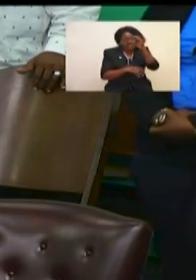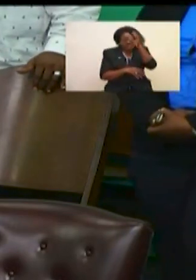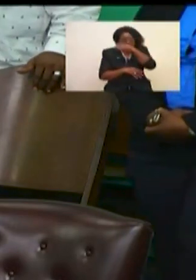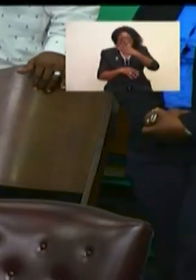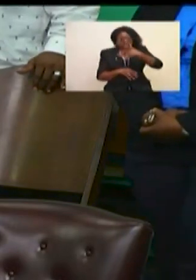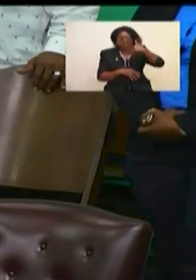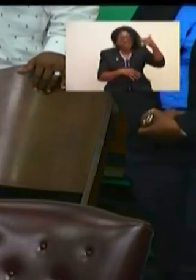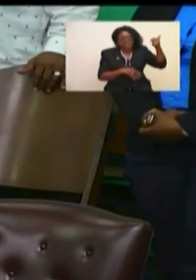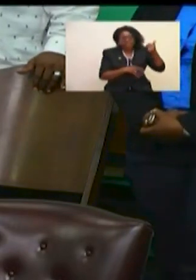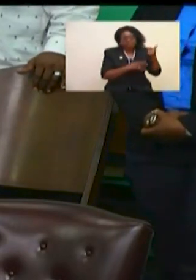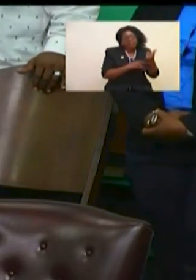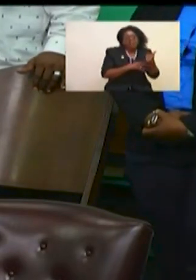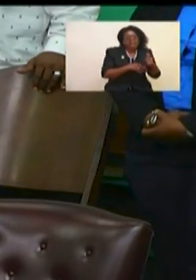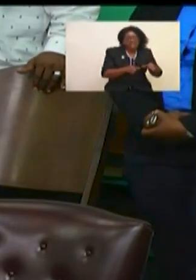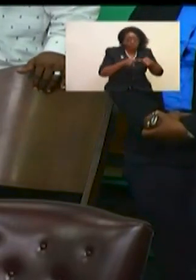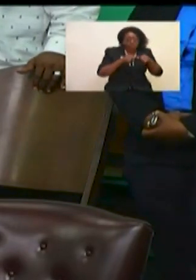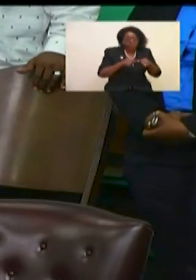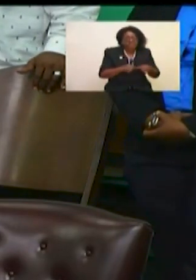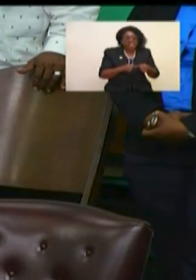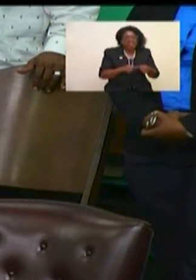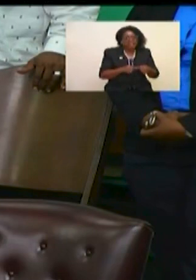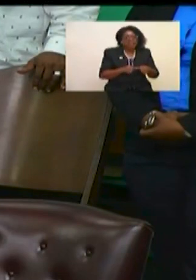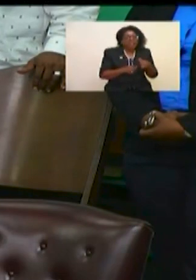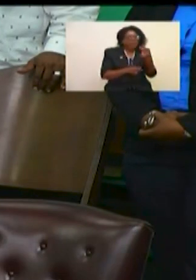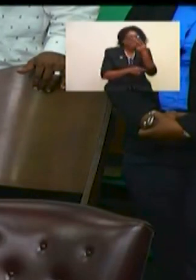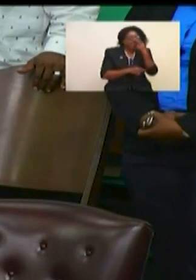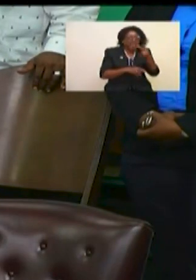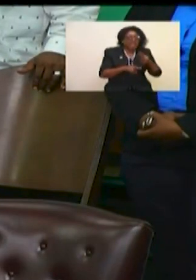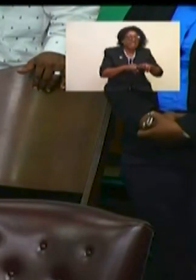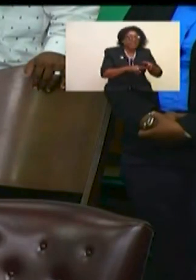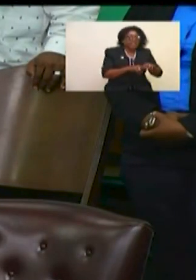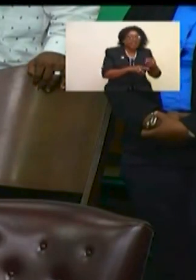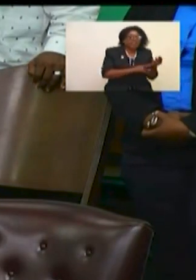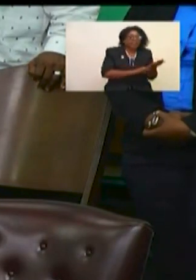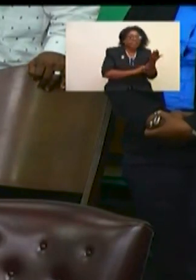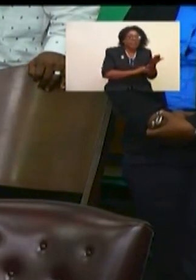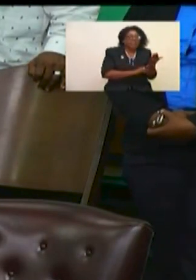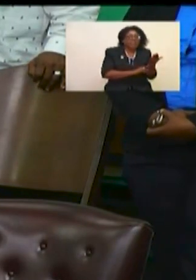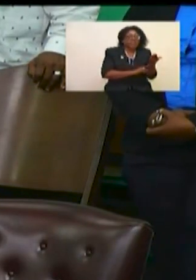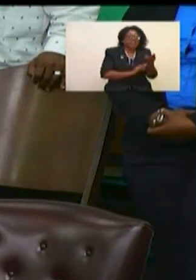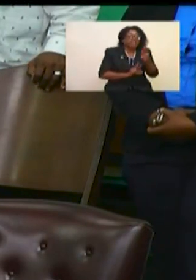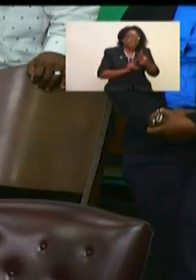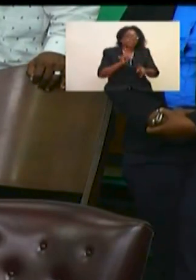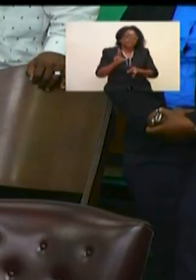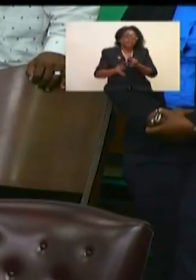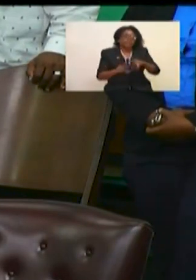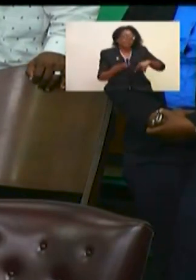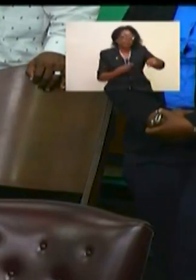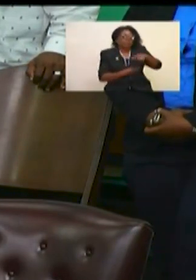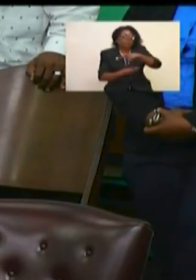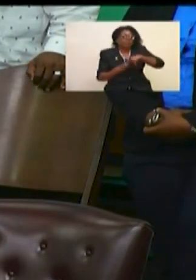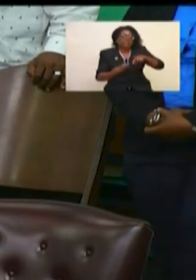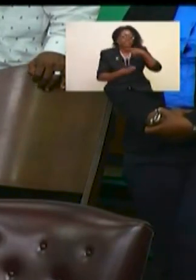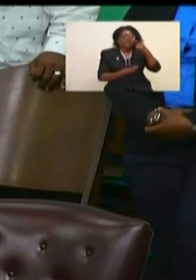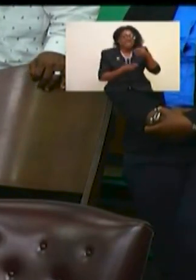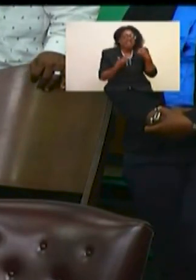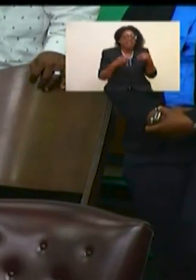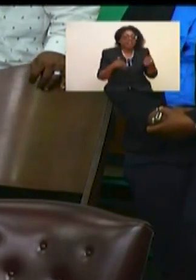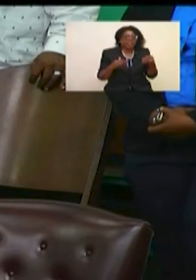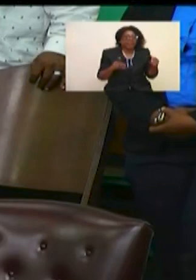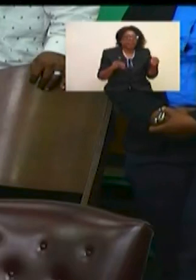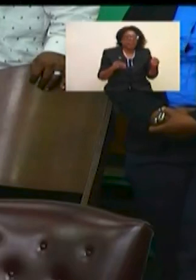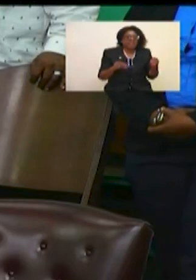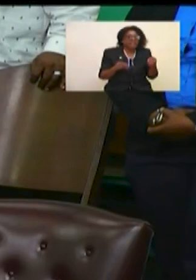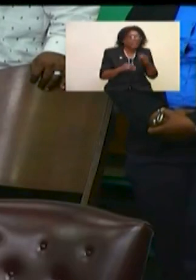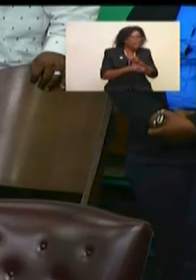condition and remain in his disenfranchised and marginalized state, the people around him said nothing and gave him no